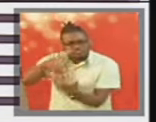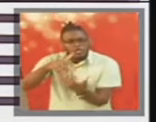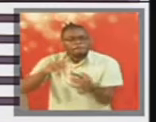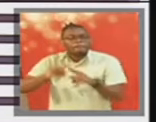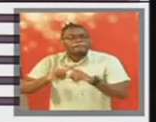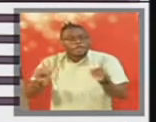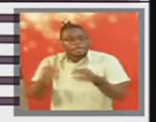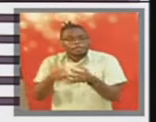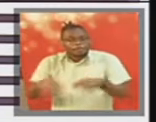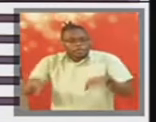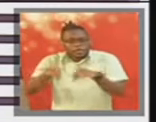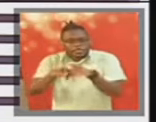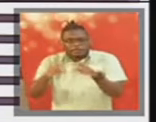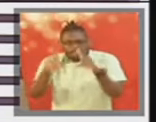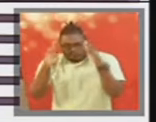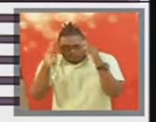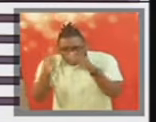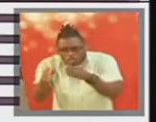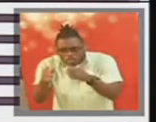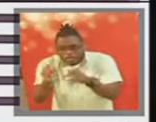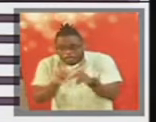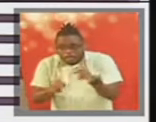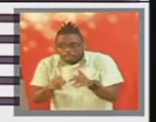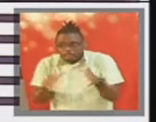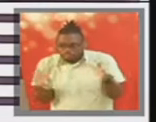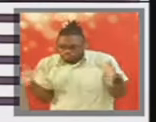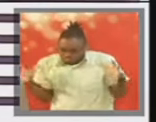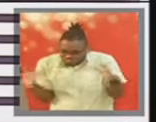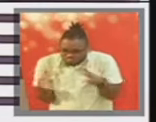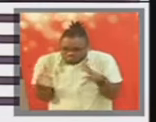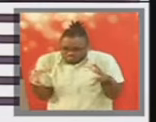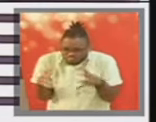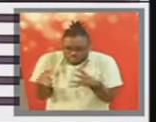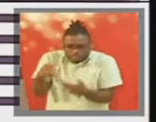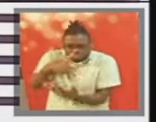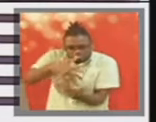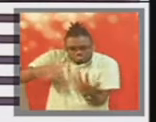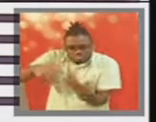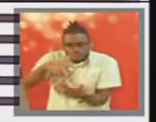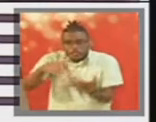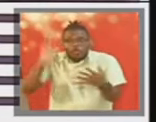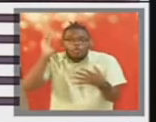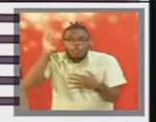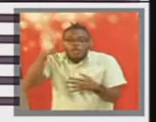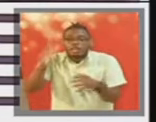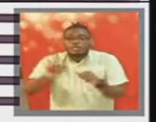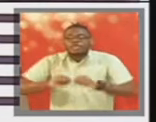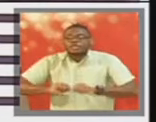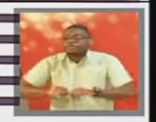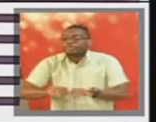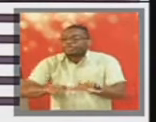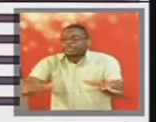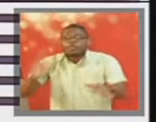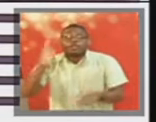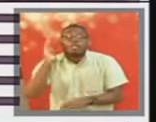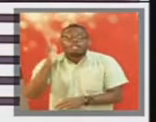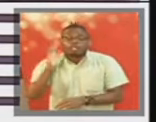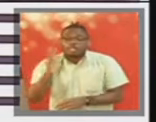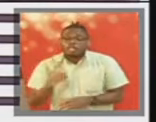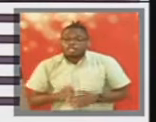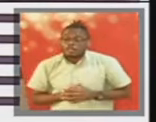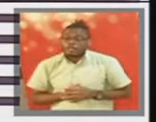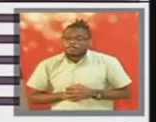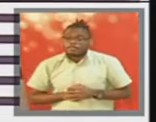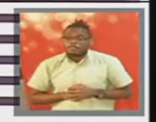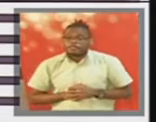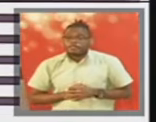gather, then we're going to have opportunities for transmission. We've alluded to that right at I think on the press conference on the